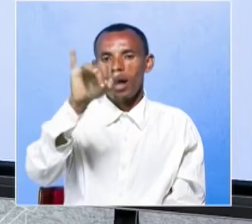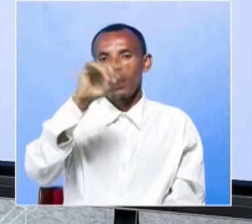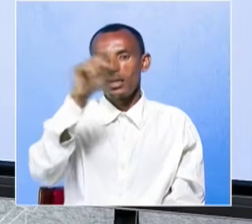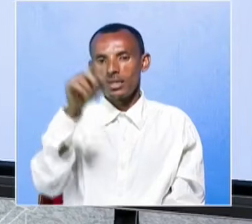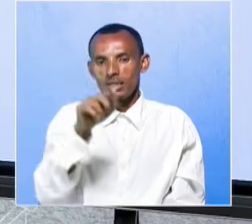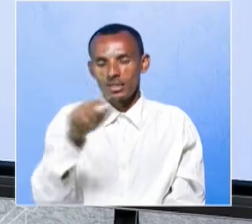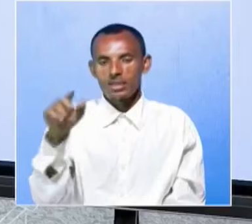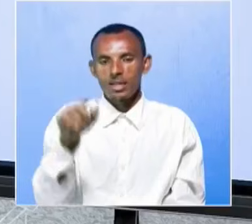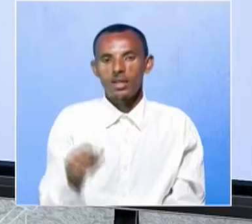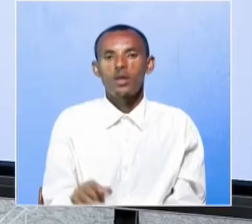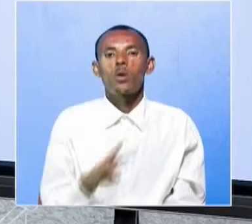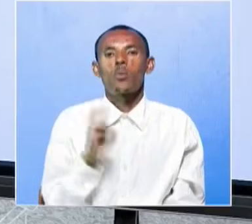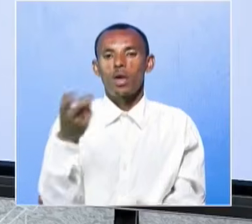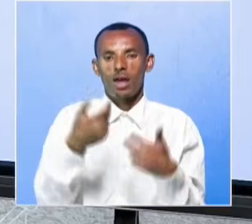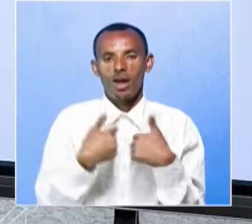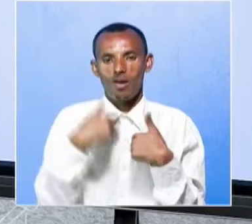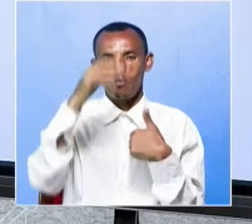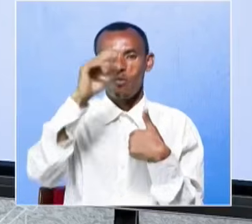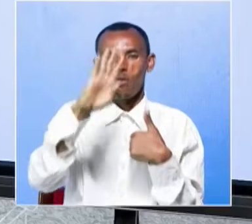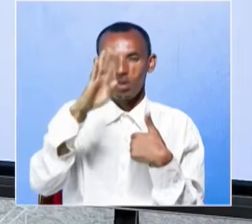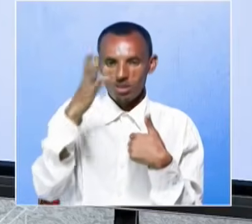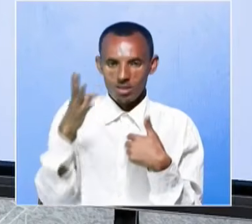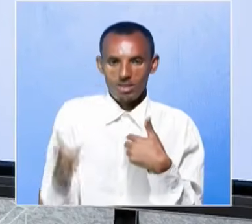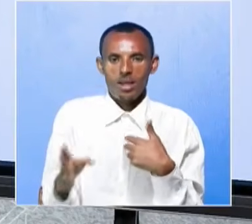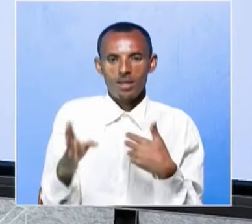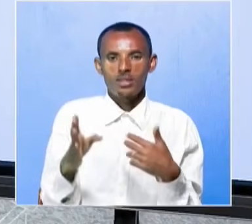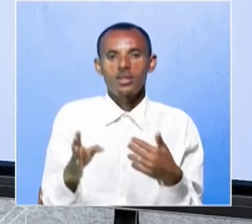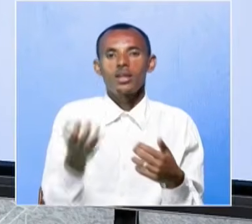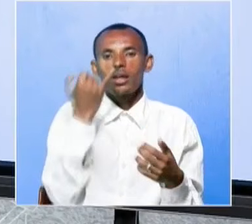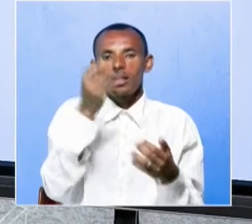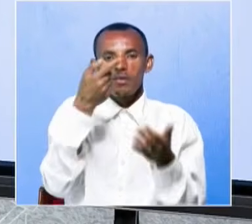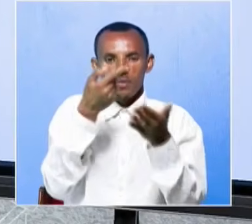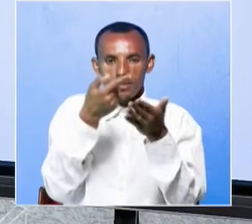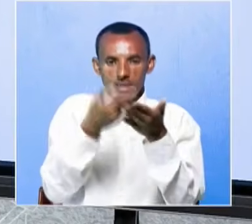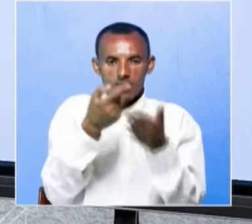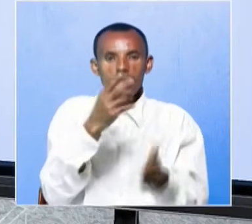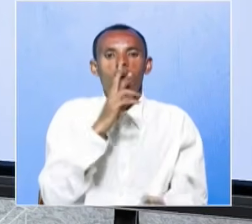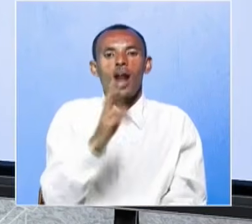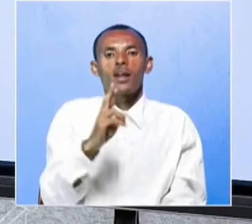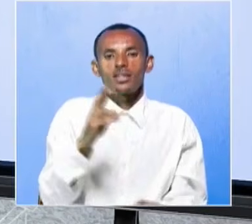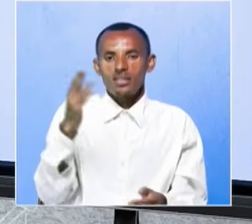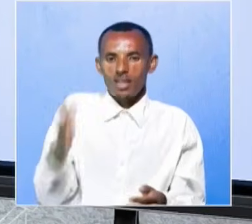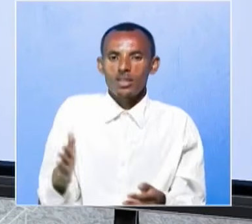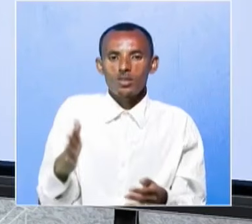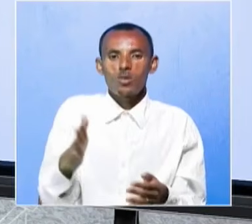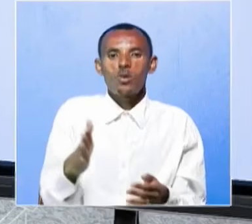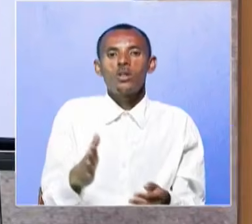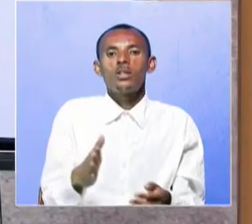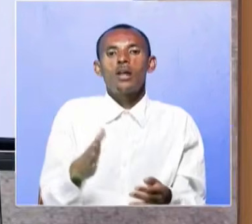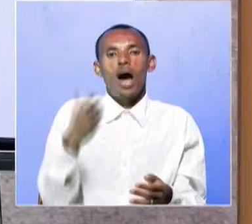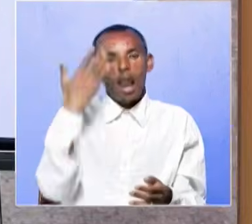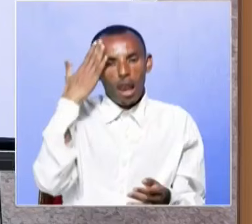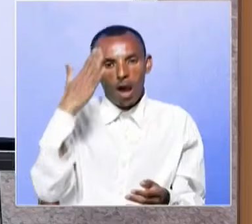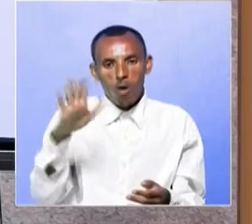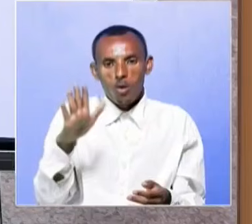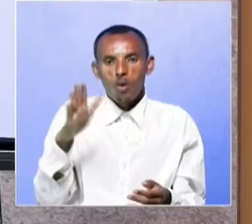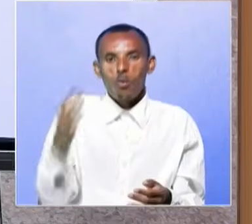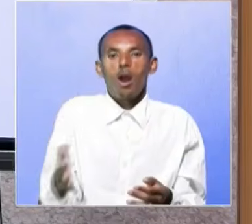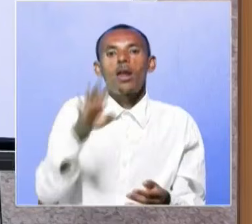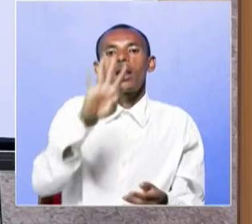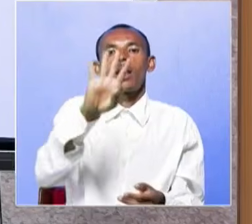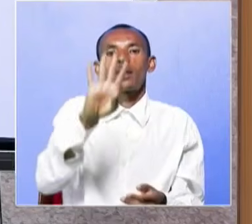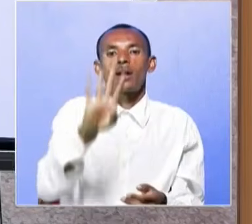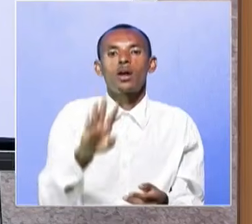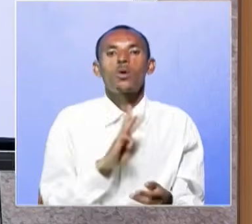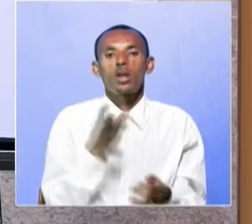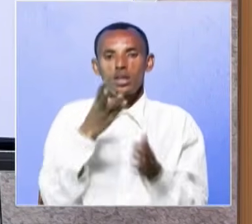have 4 sides. So if these are the sides of the unknown quadrilateral,